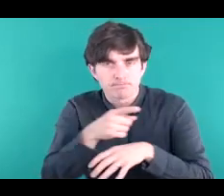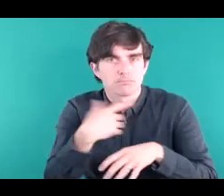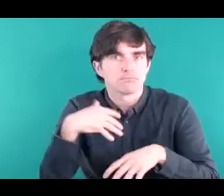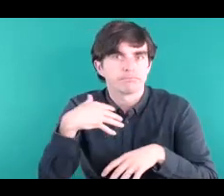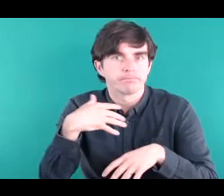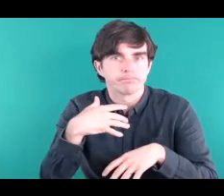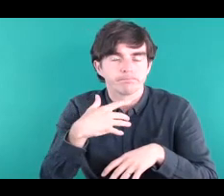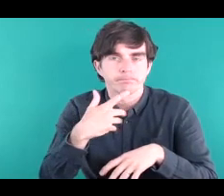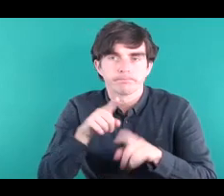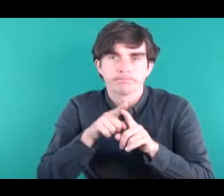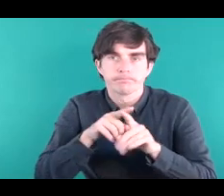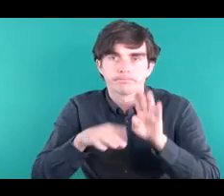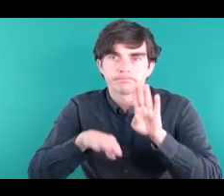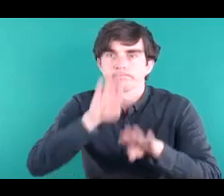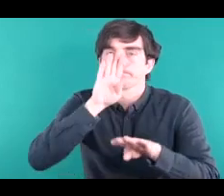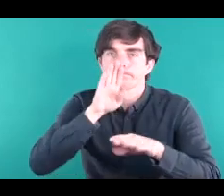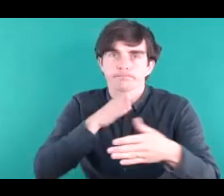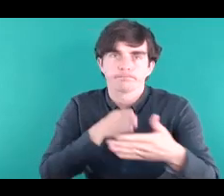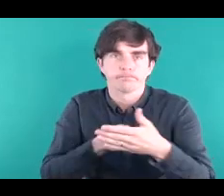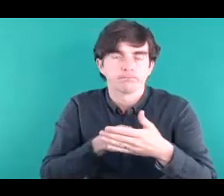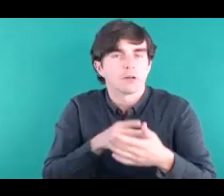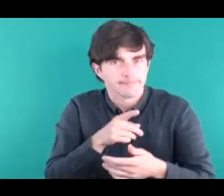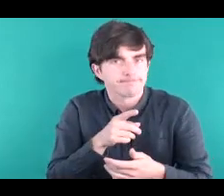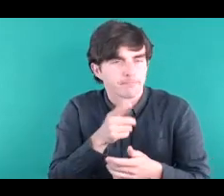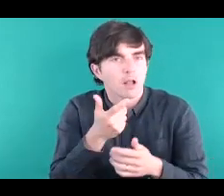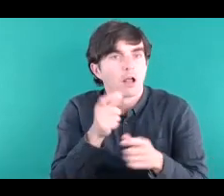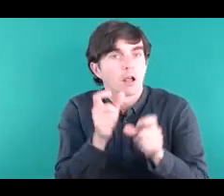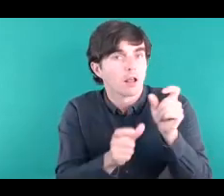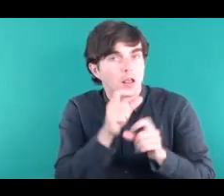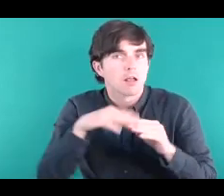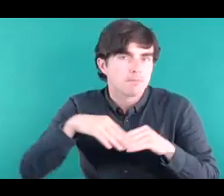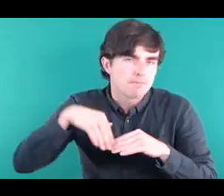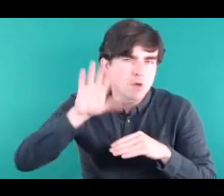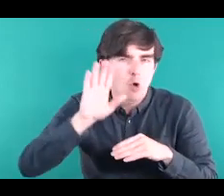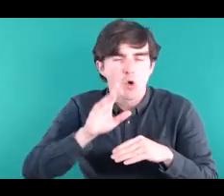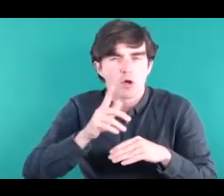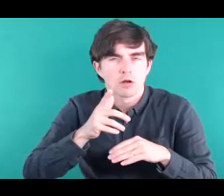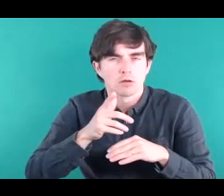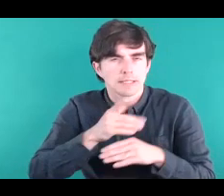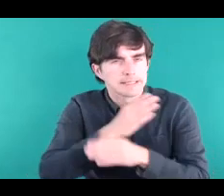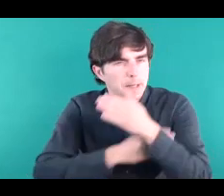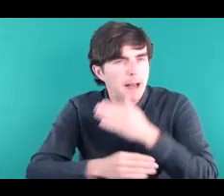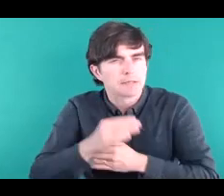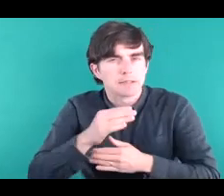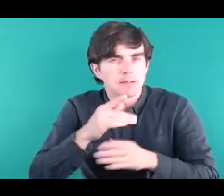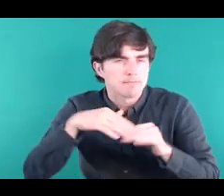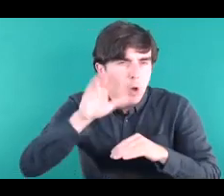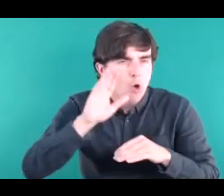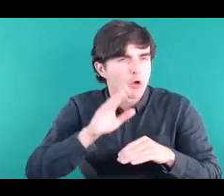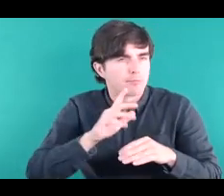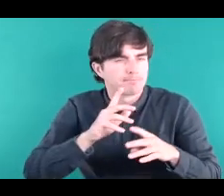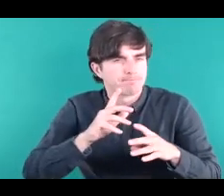more impacted. And also people who work in informal sectors, they are groups that are in